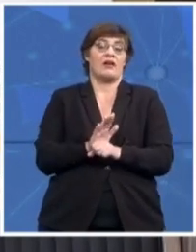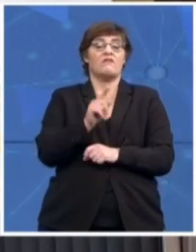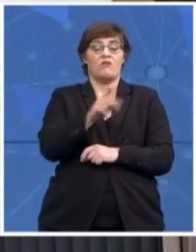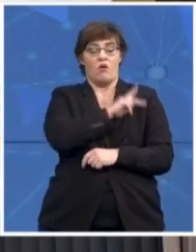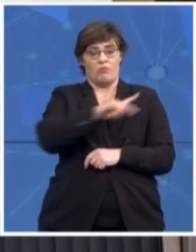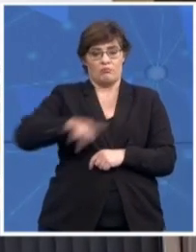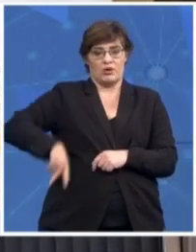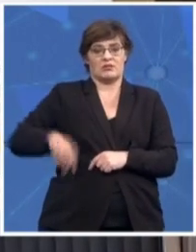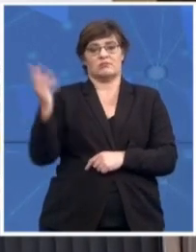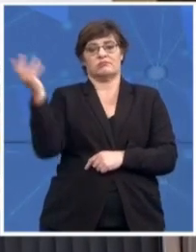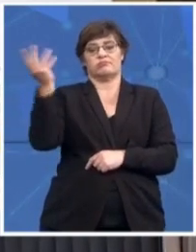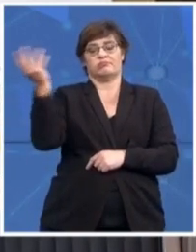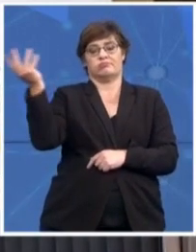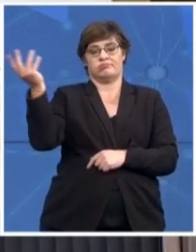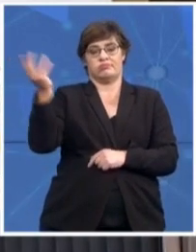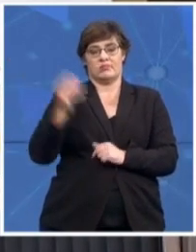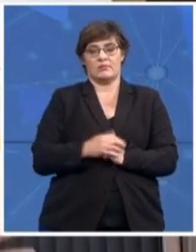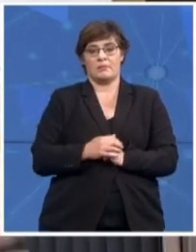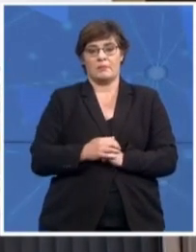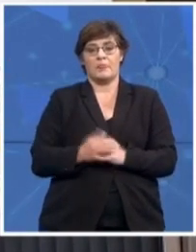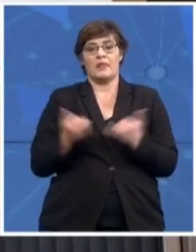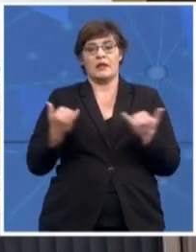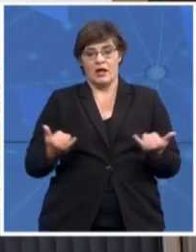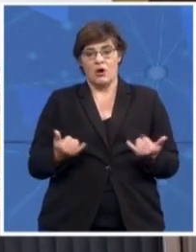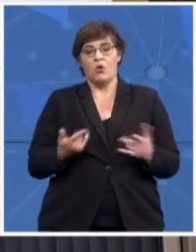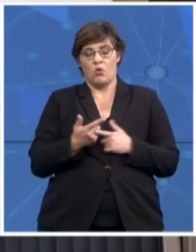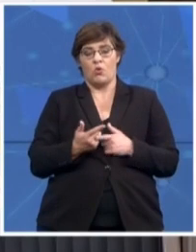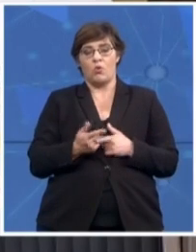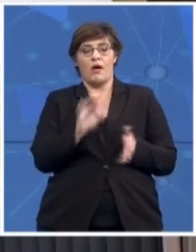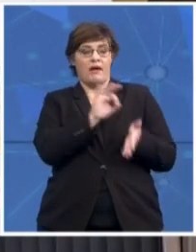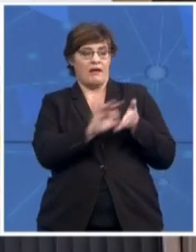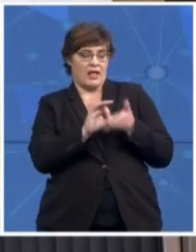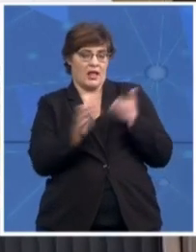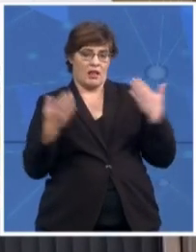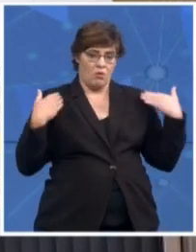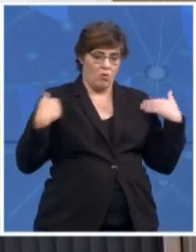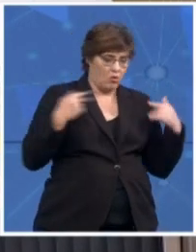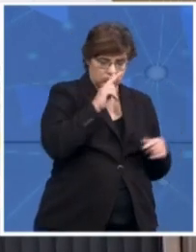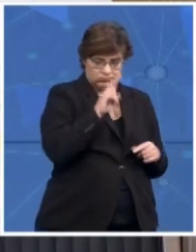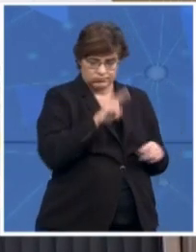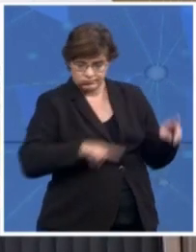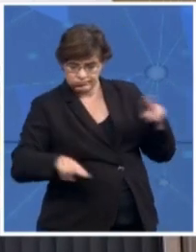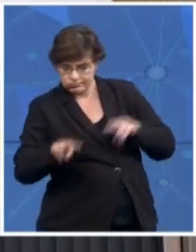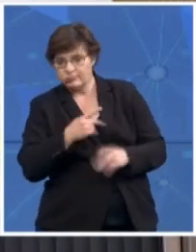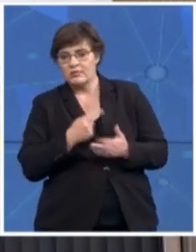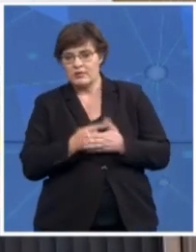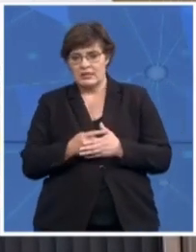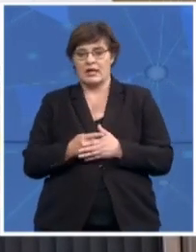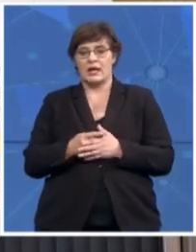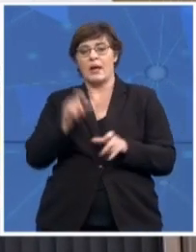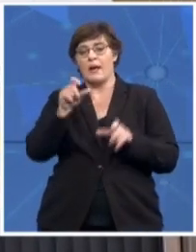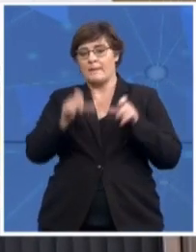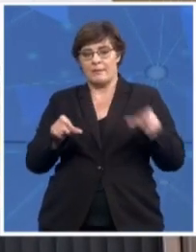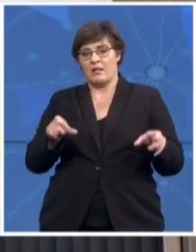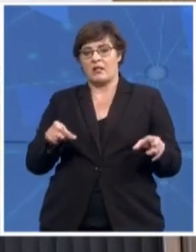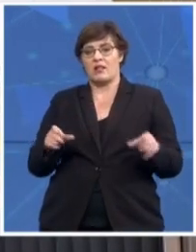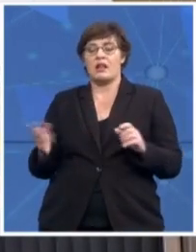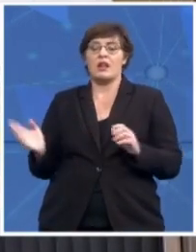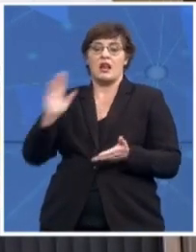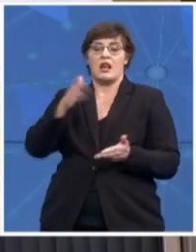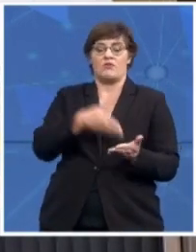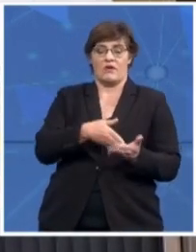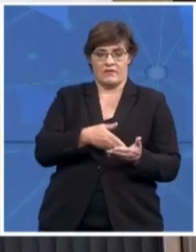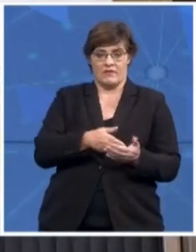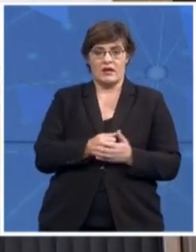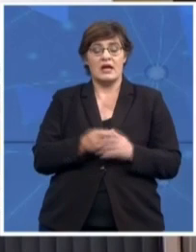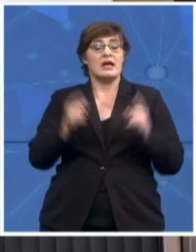right now they are sweeping the hall. I am seeing some of the dignitaries arriving here, especially those mayors from